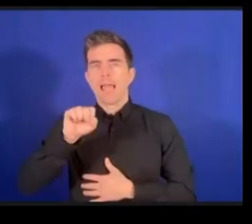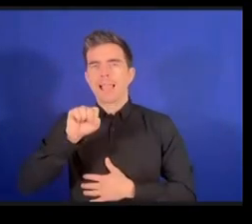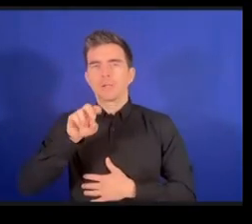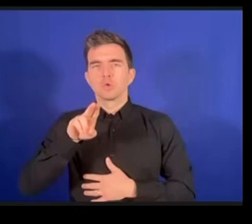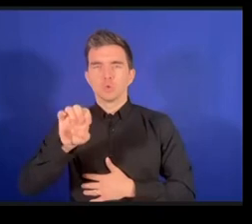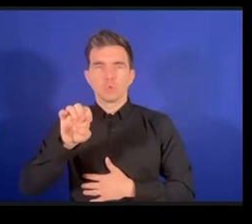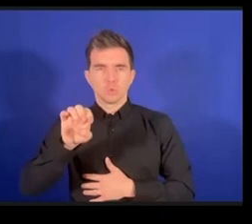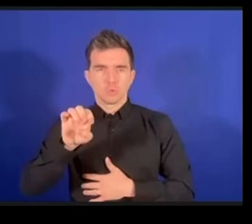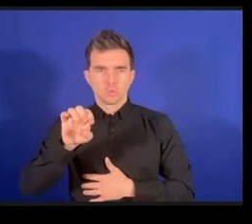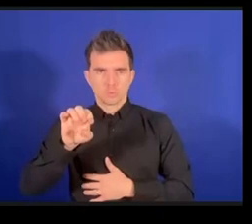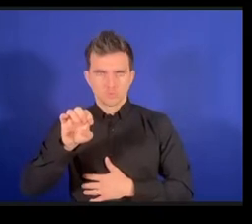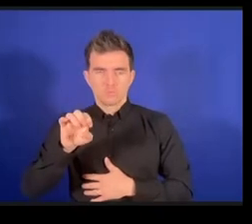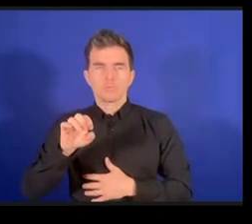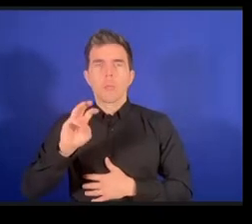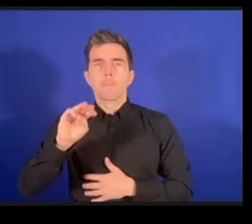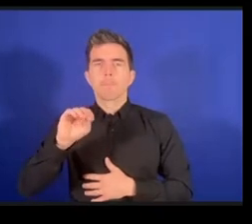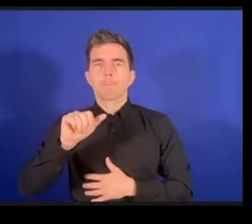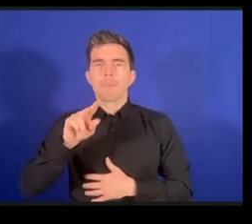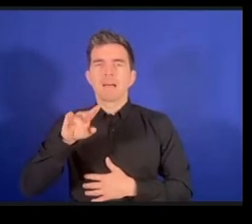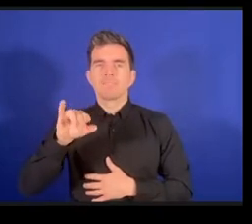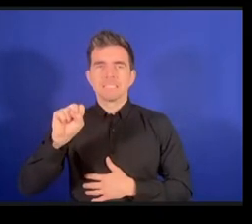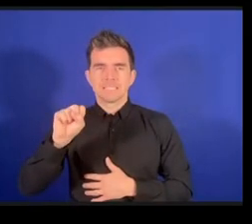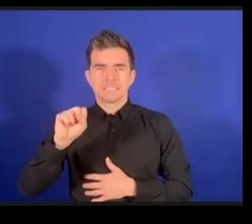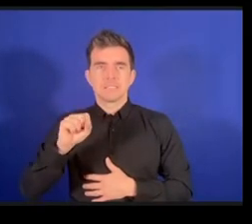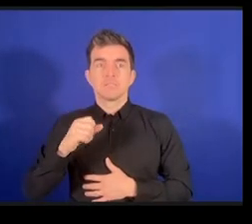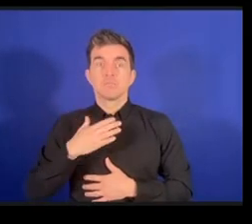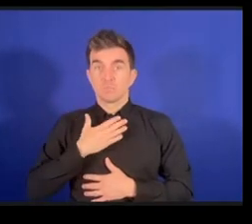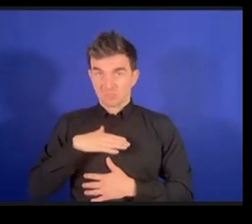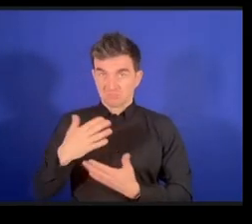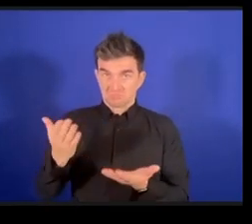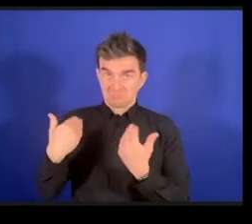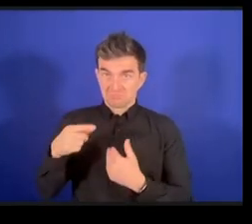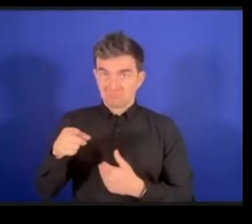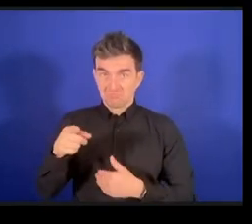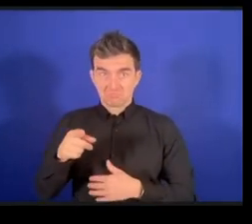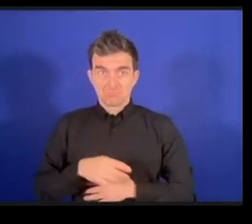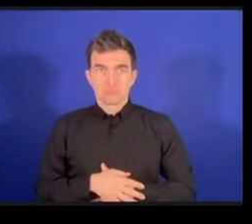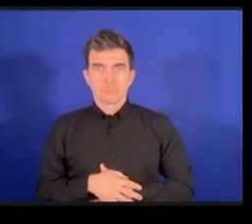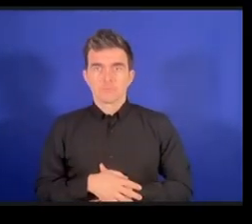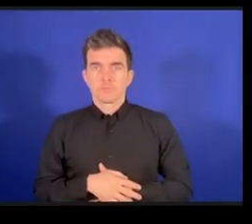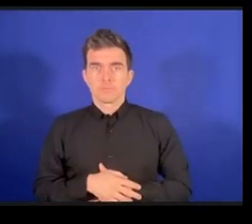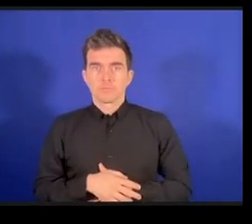uh benon wanted to intervene benon can you please speak you have raise your